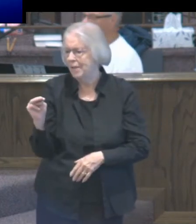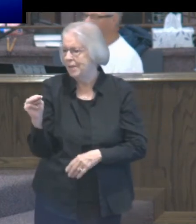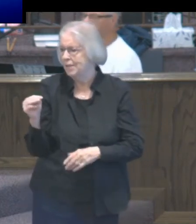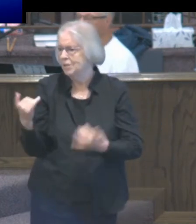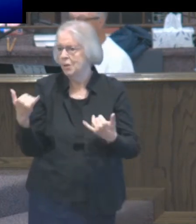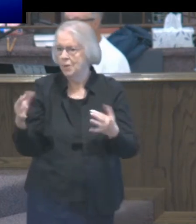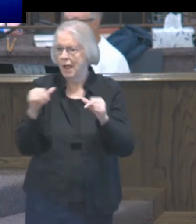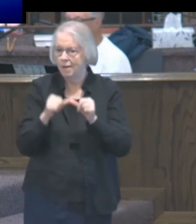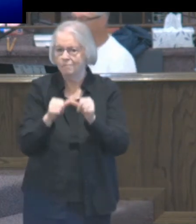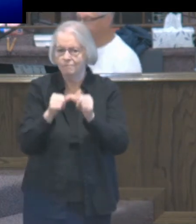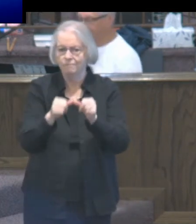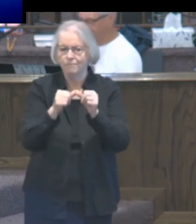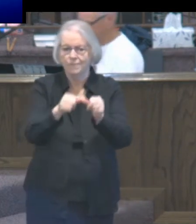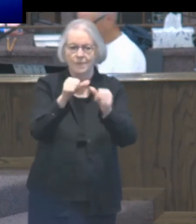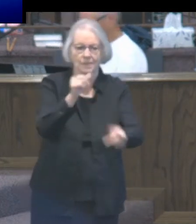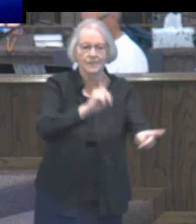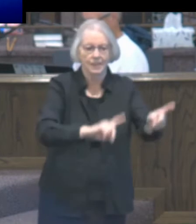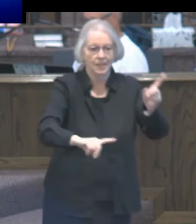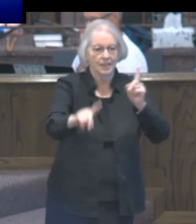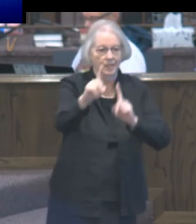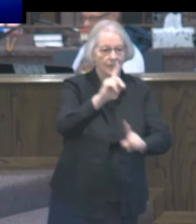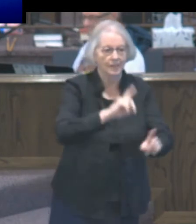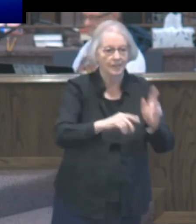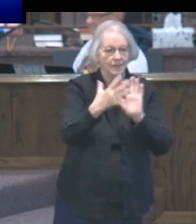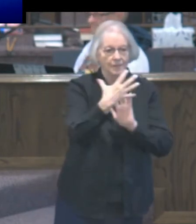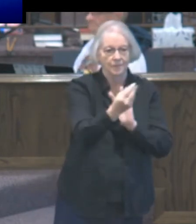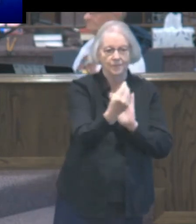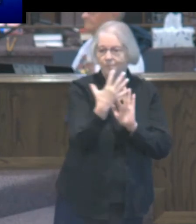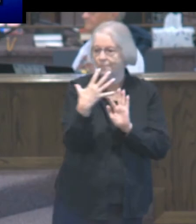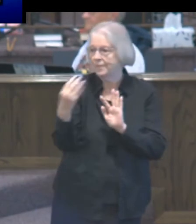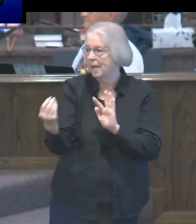us with In the Sweet By and By.